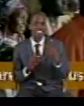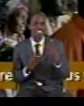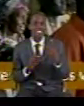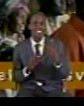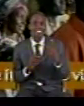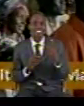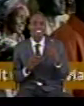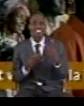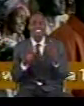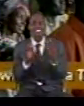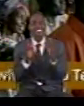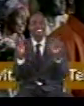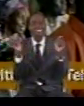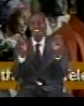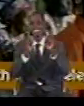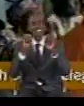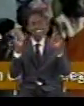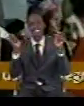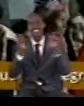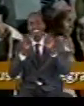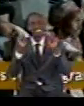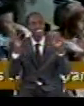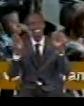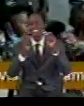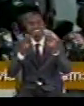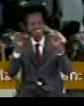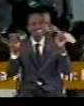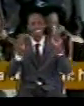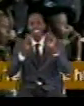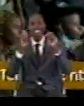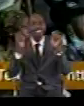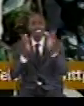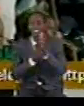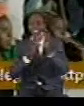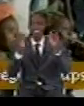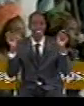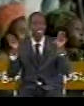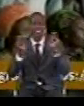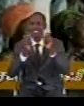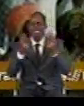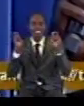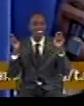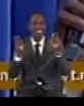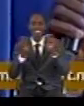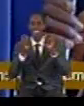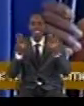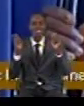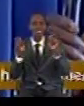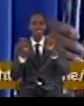Hallelujah. What is your name? Hallelujah. Praise the